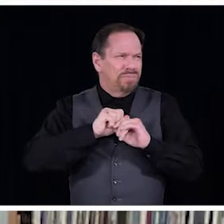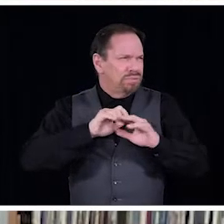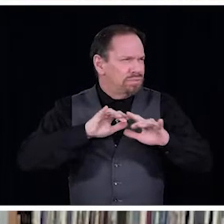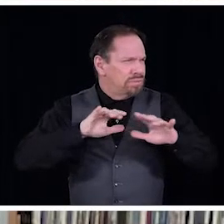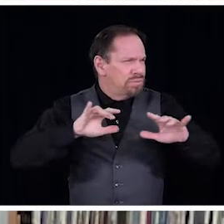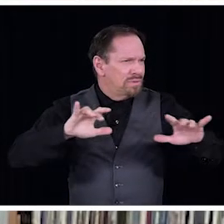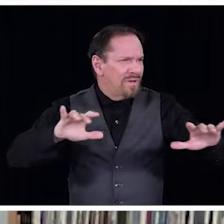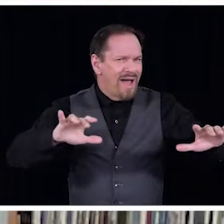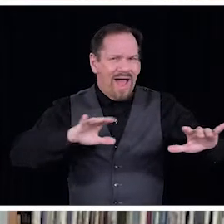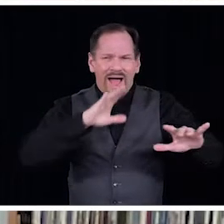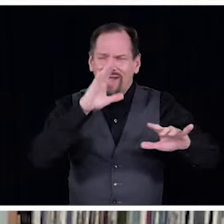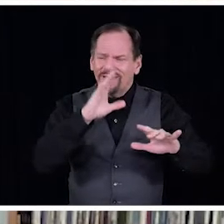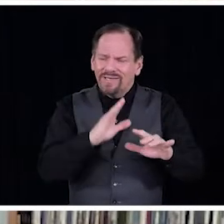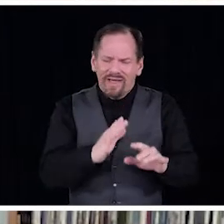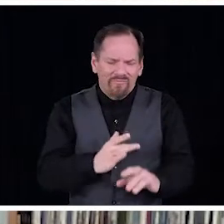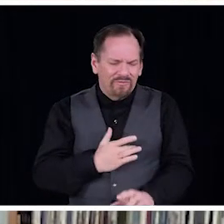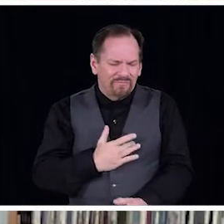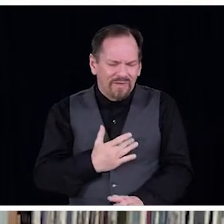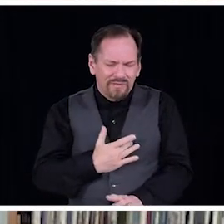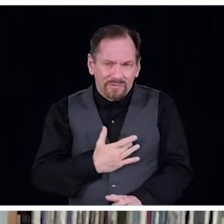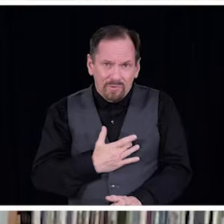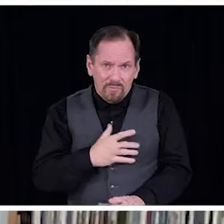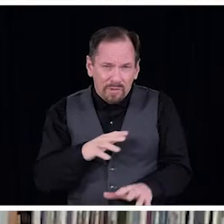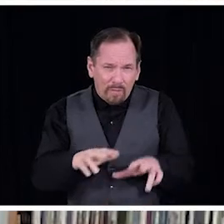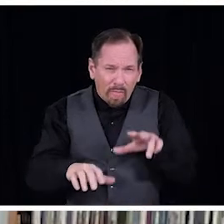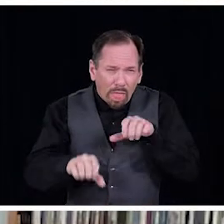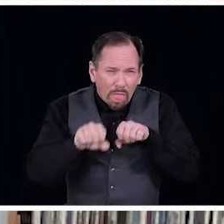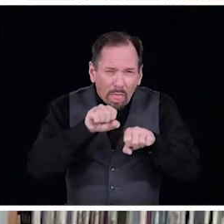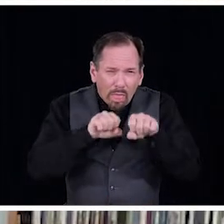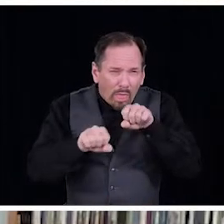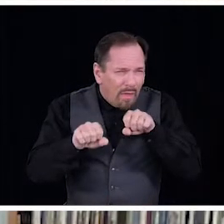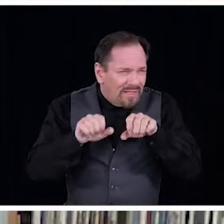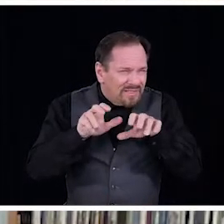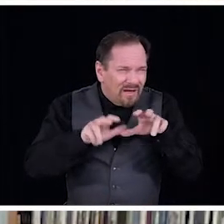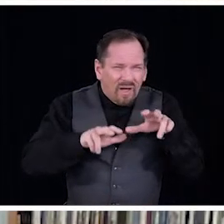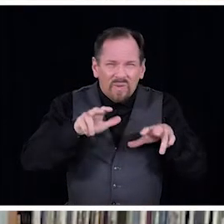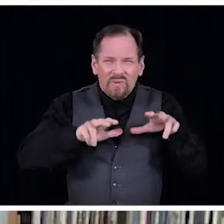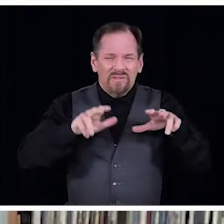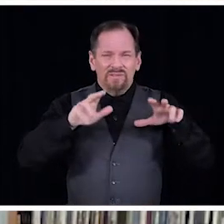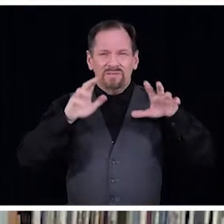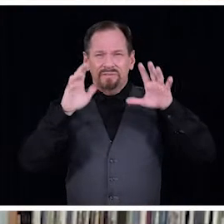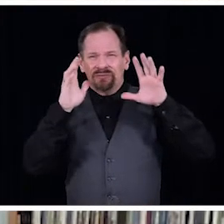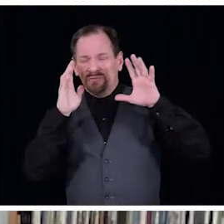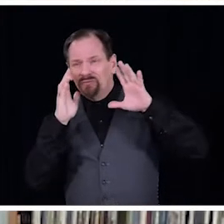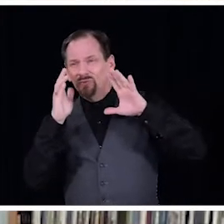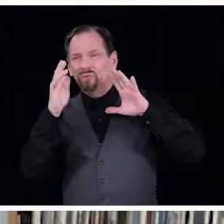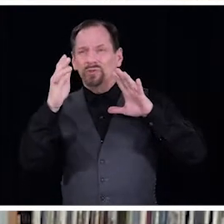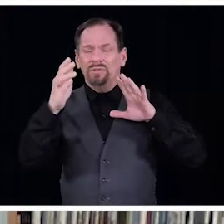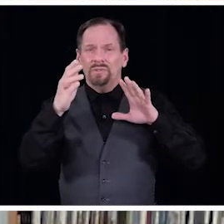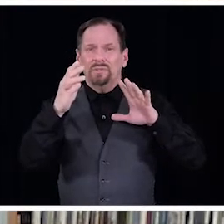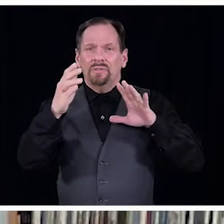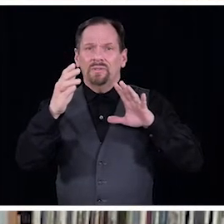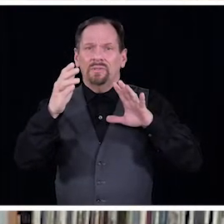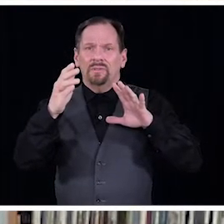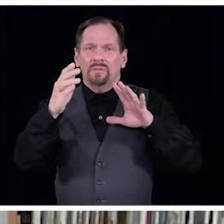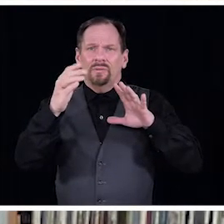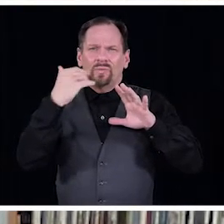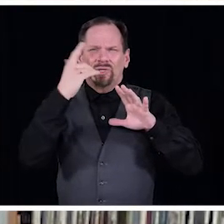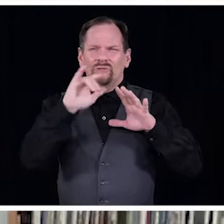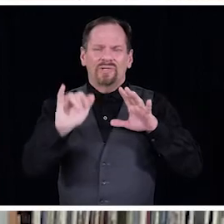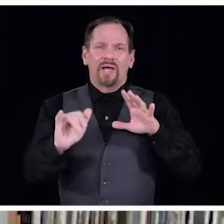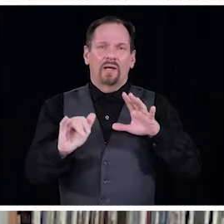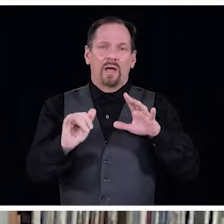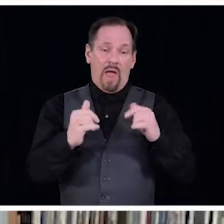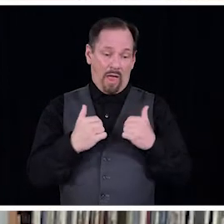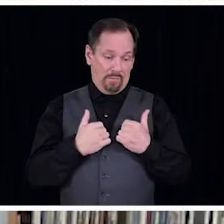uncertainty, such unclarity about the future of the field that I'm lucky to observe from the standpoint of a critic. I've also